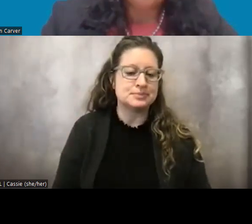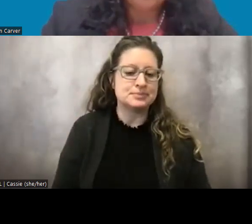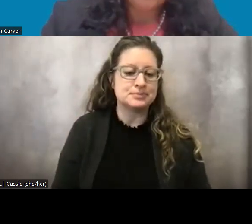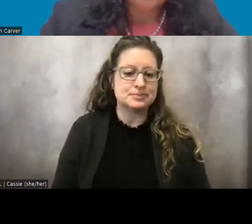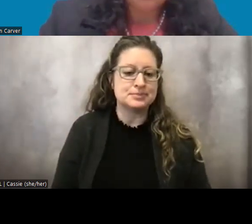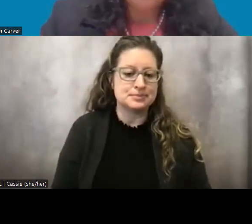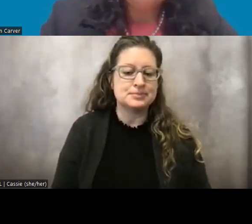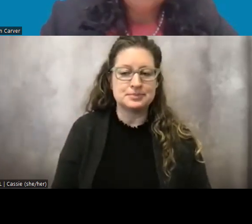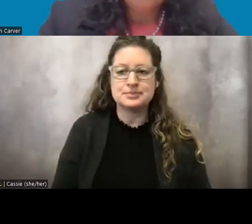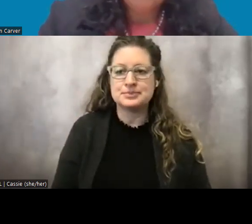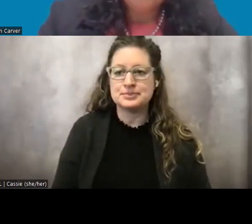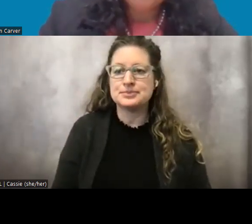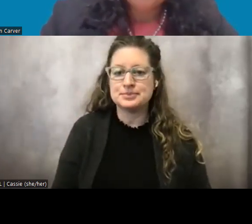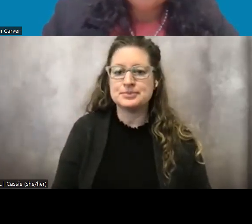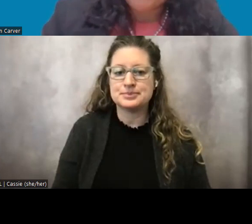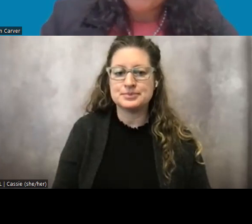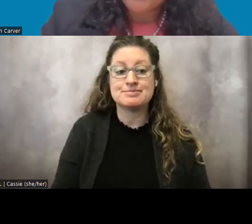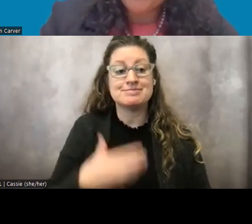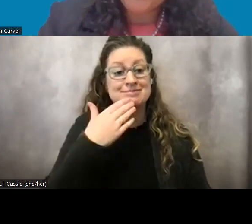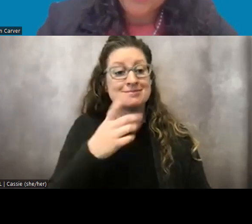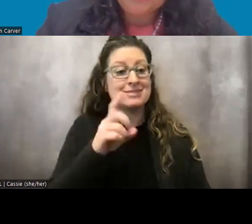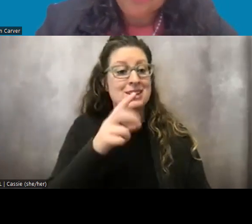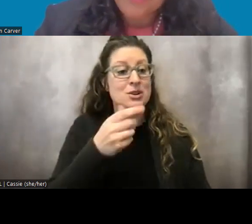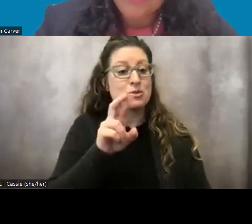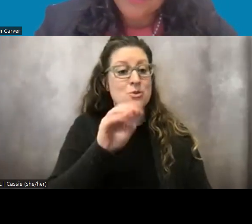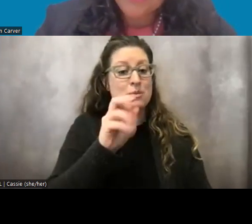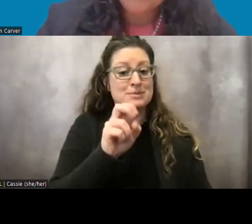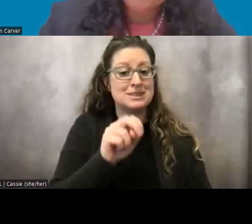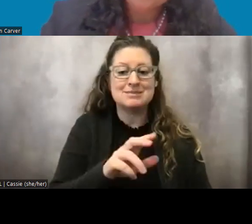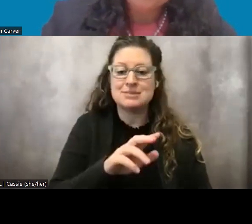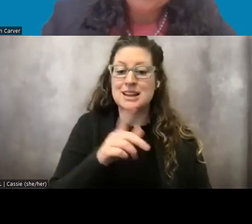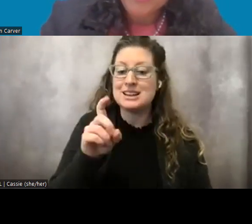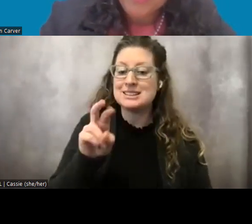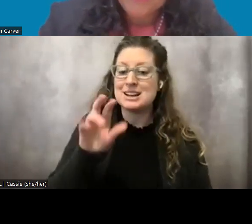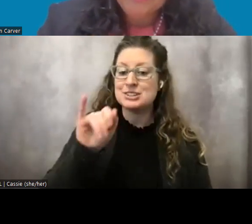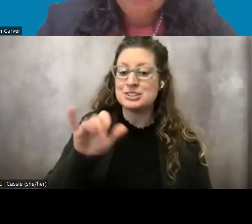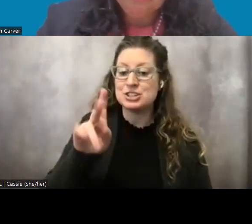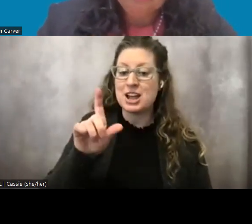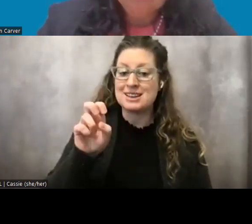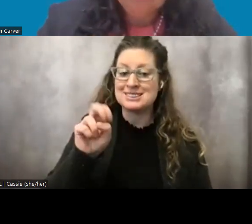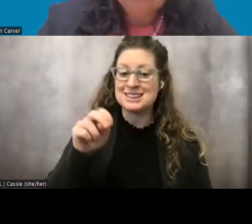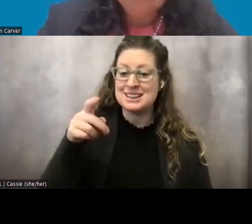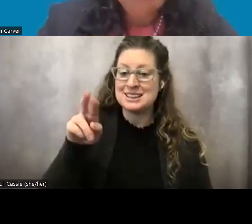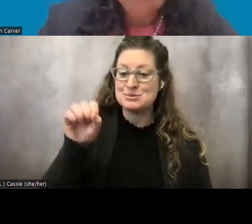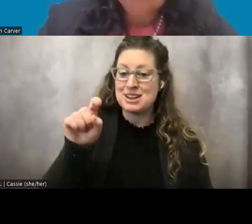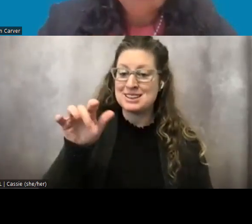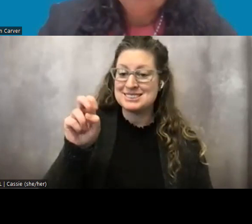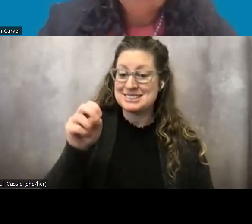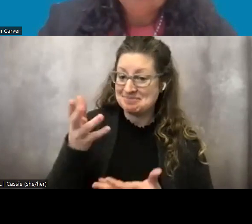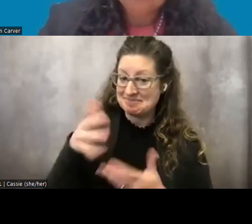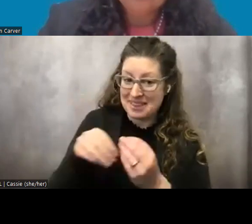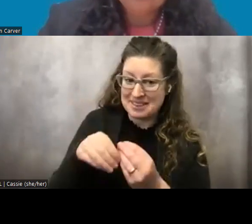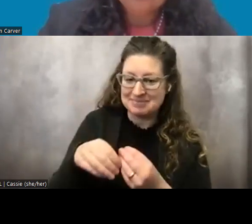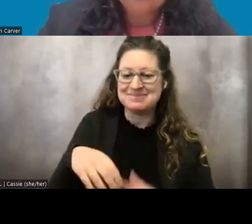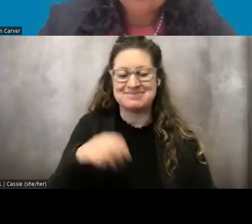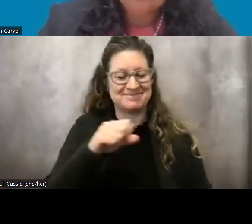Thank you, Dr. Gorman. Dr. Jackson Preston, would you like to add? Sure, good morning. So